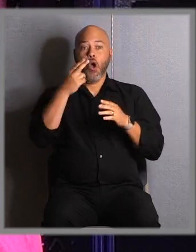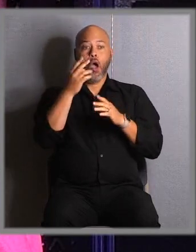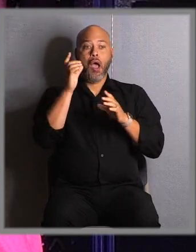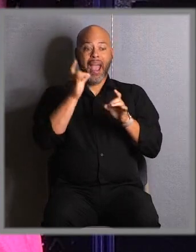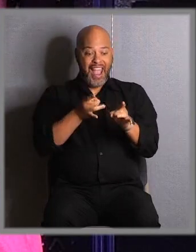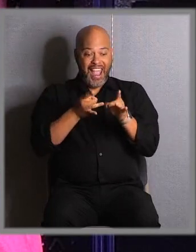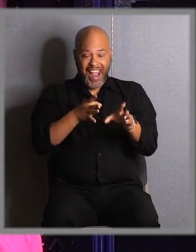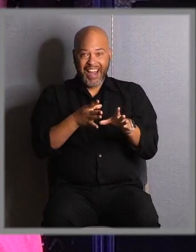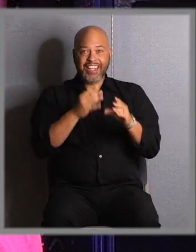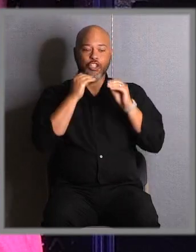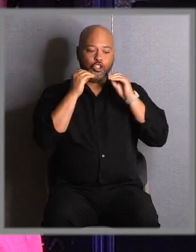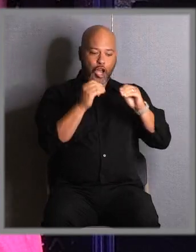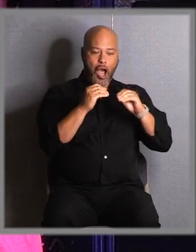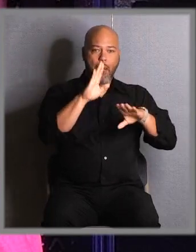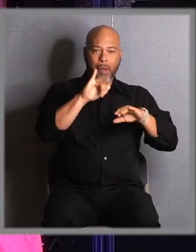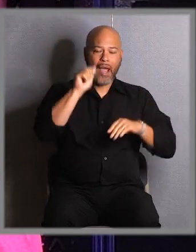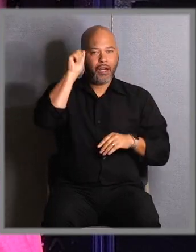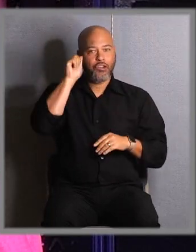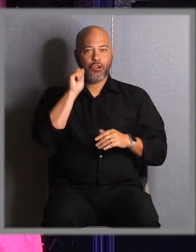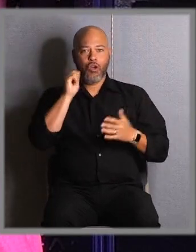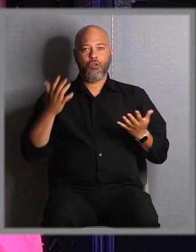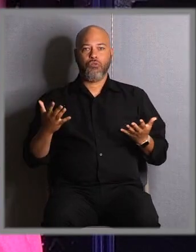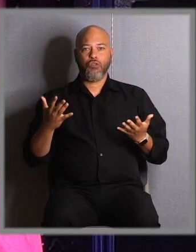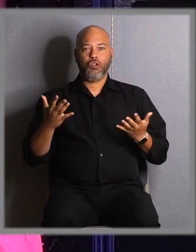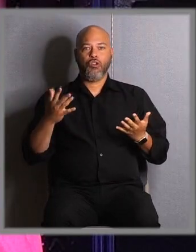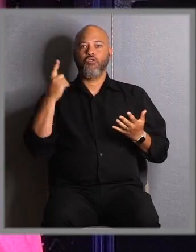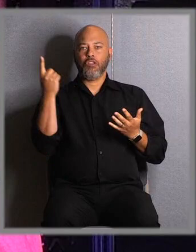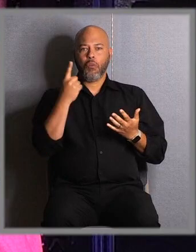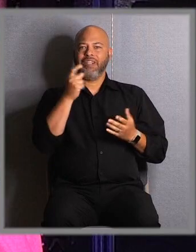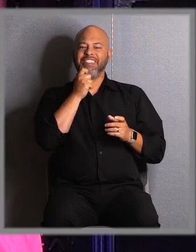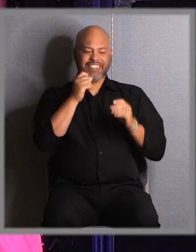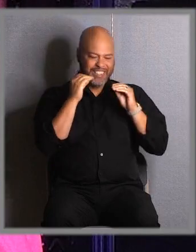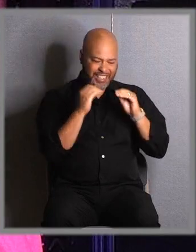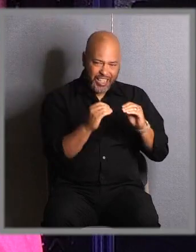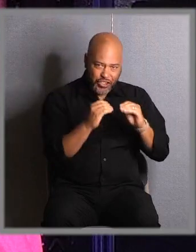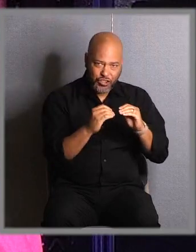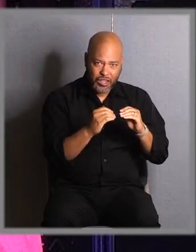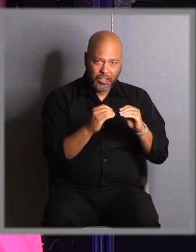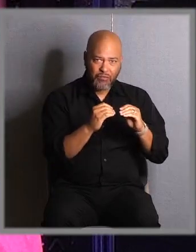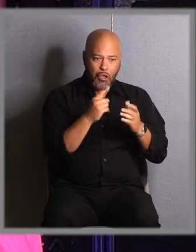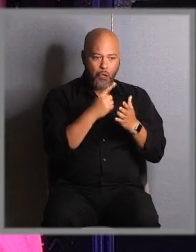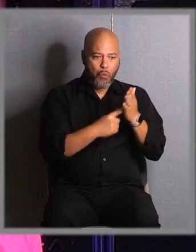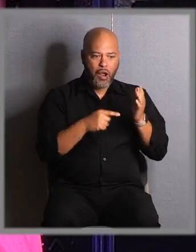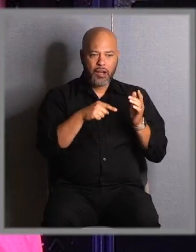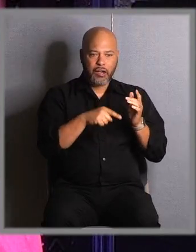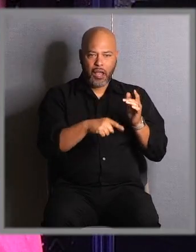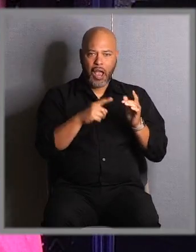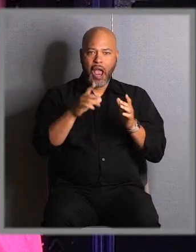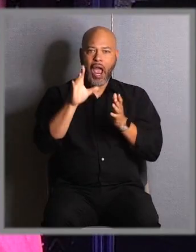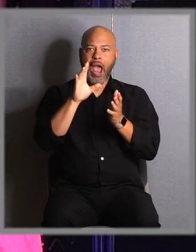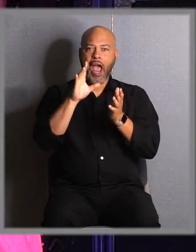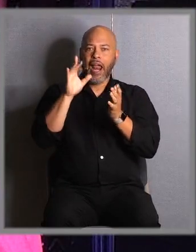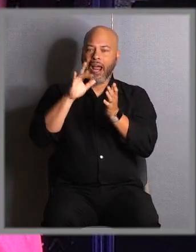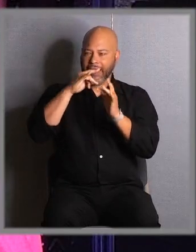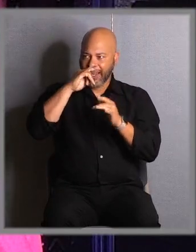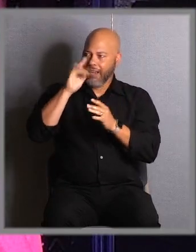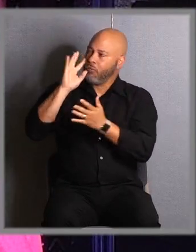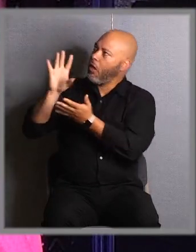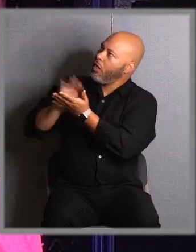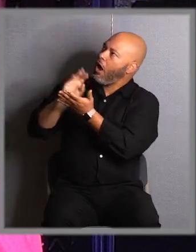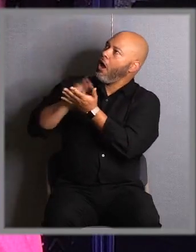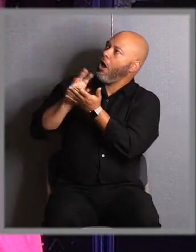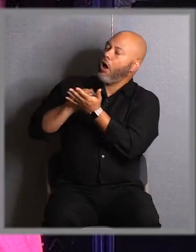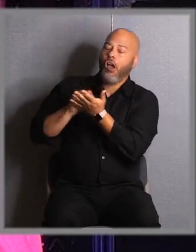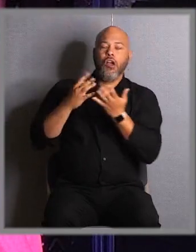be taught. So somebody is teaching from what they have been taught to a generation.